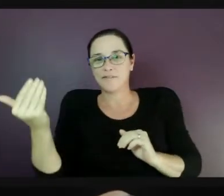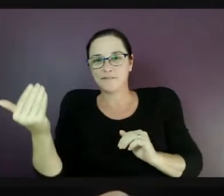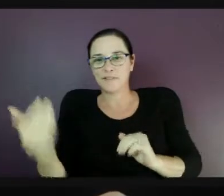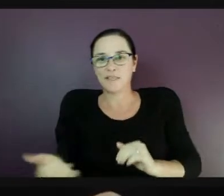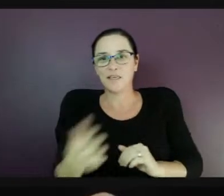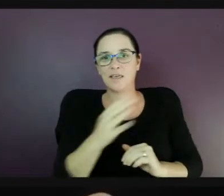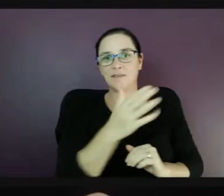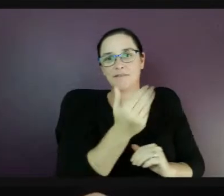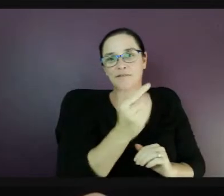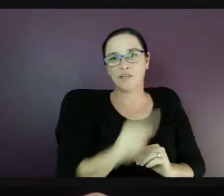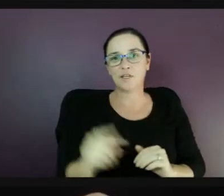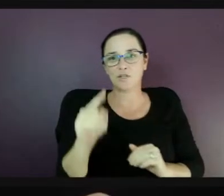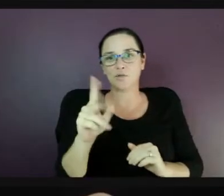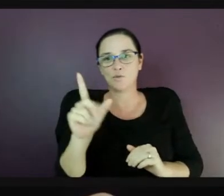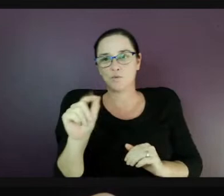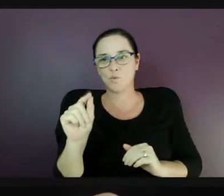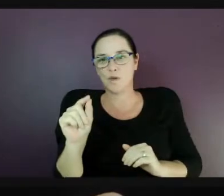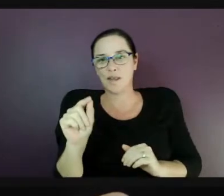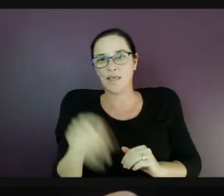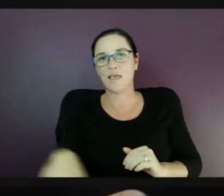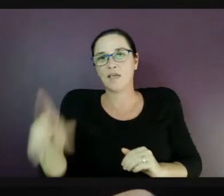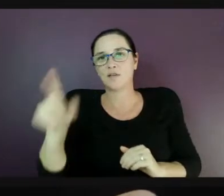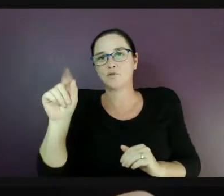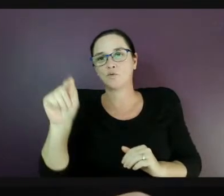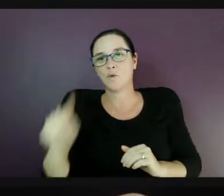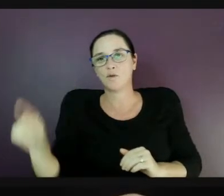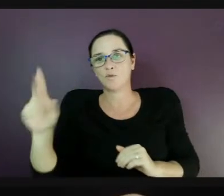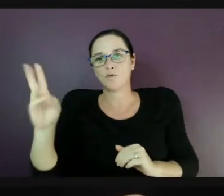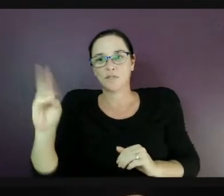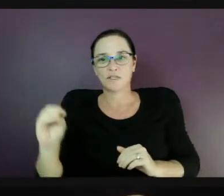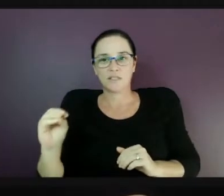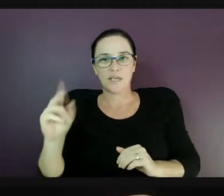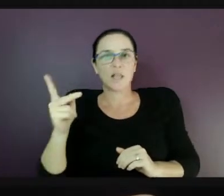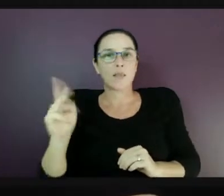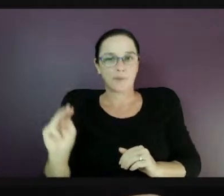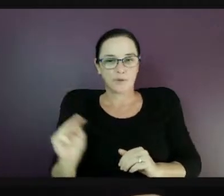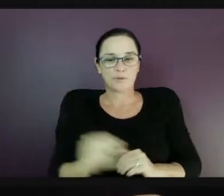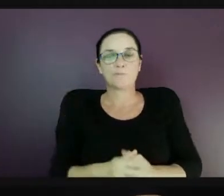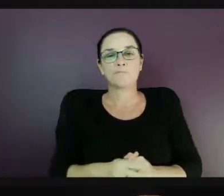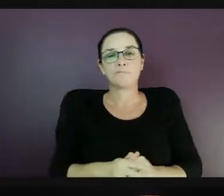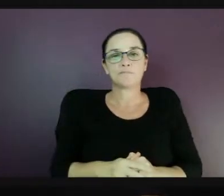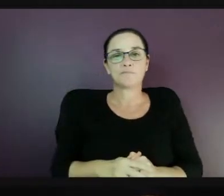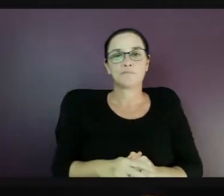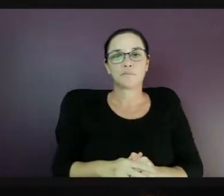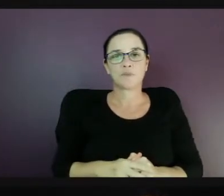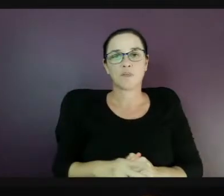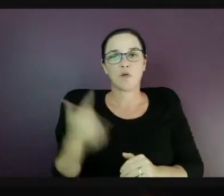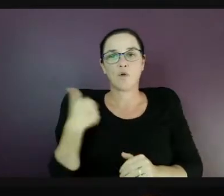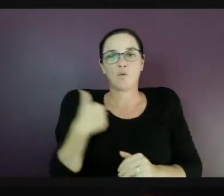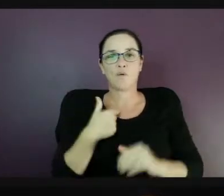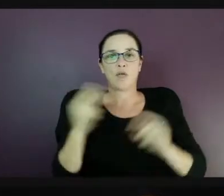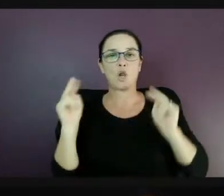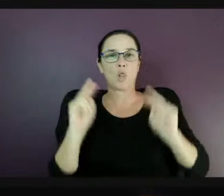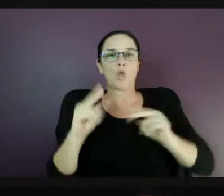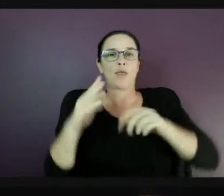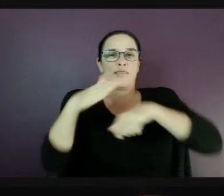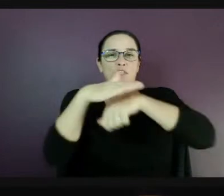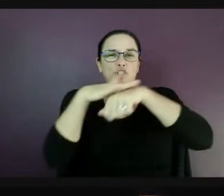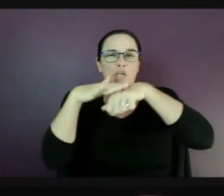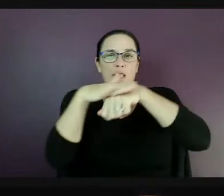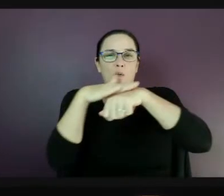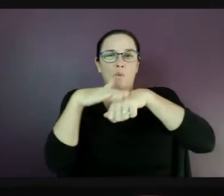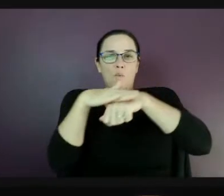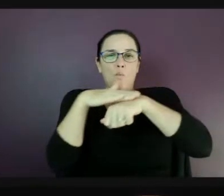60. They stack kind of like you see in this inset right in here. We're going to focus on the shallowest slice of this, which is up